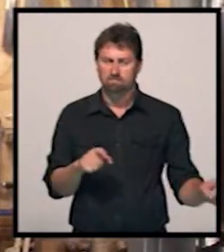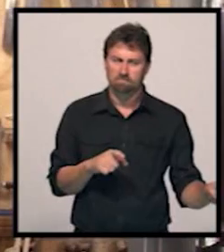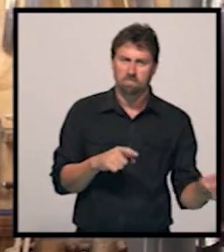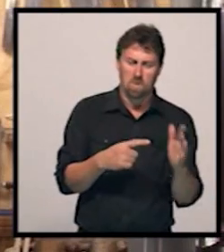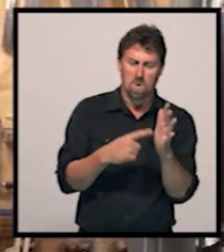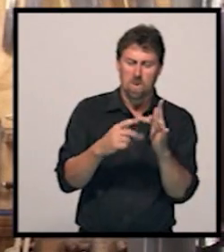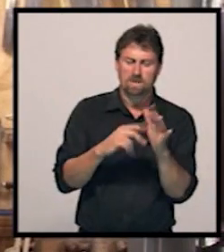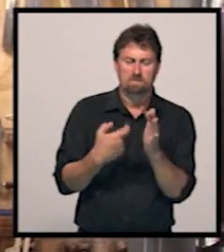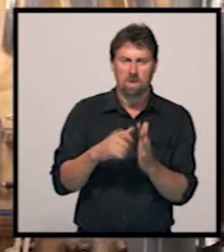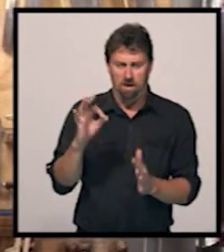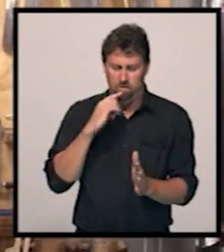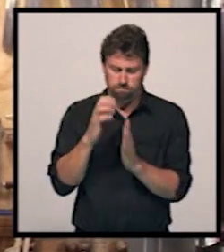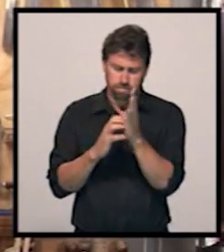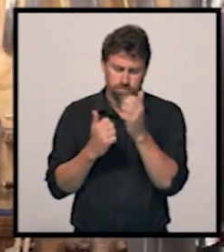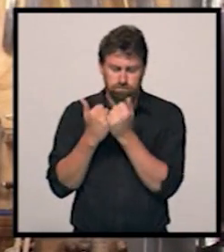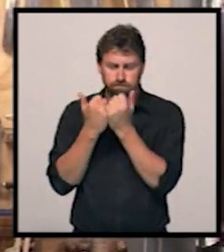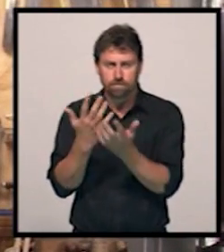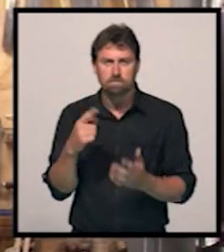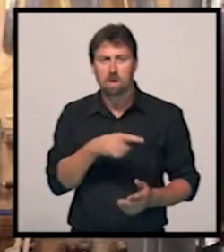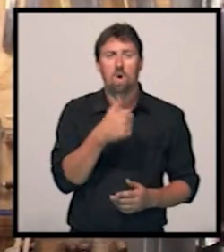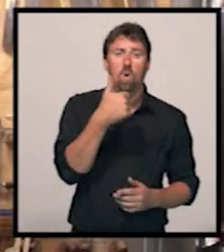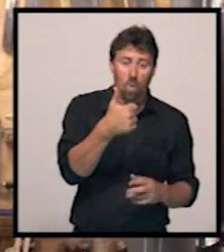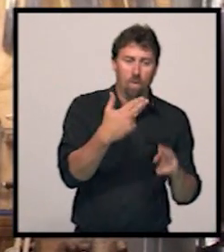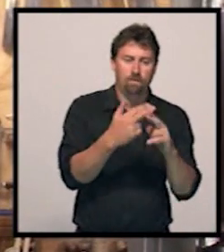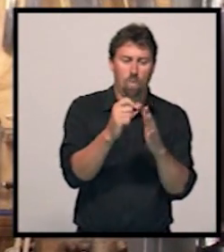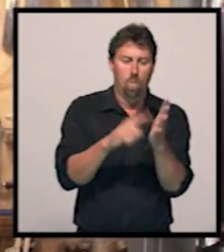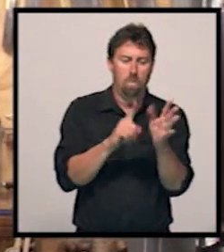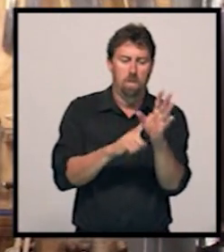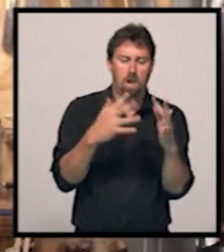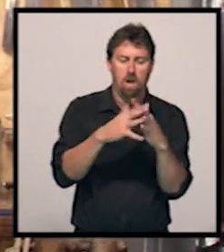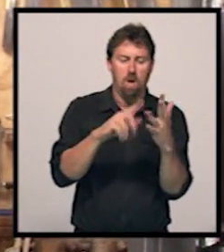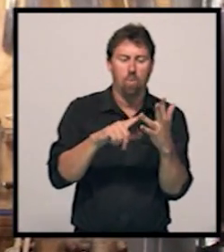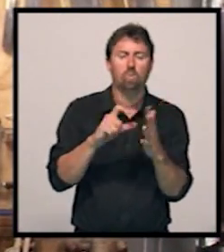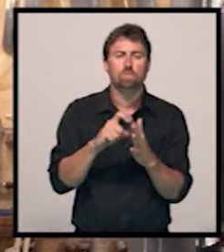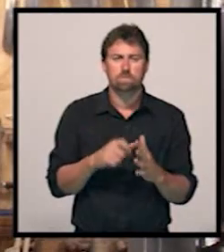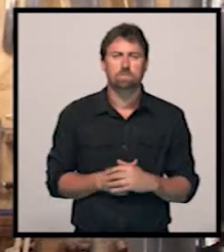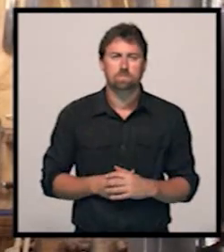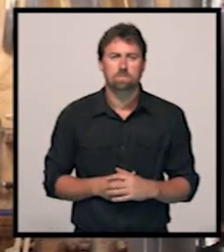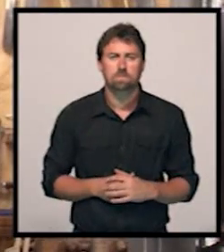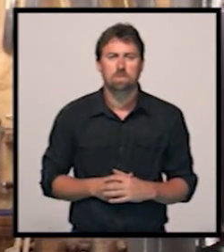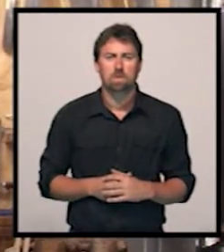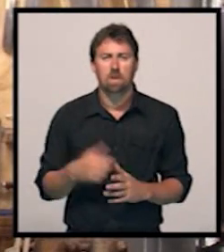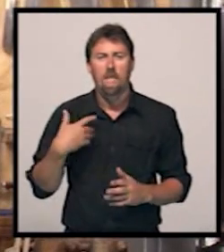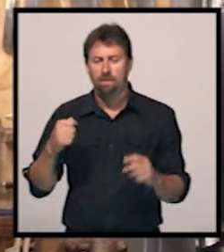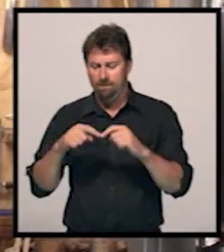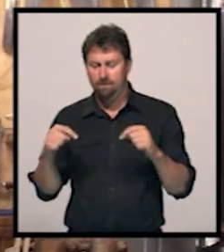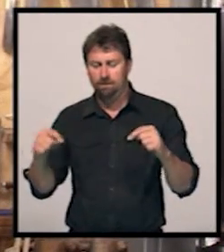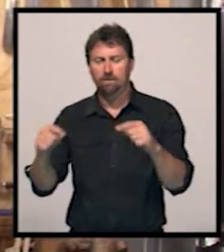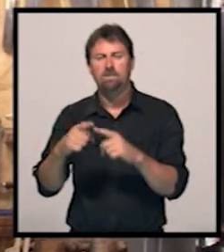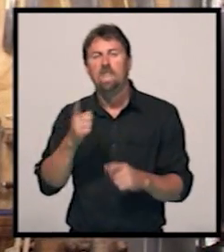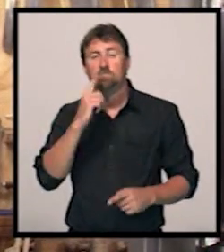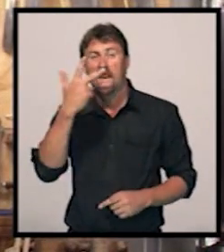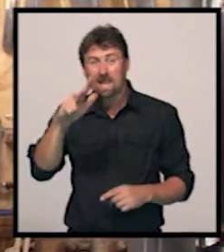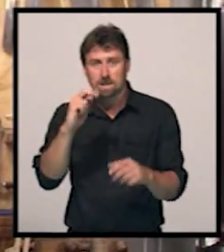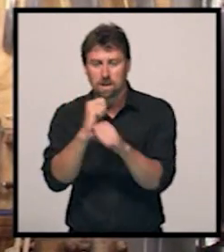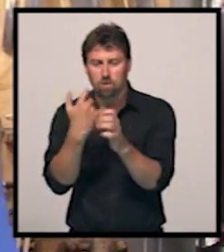timber one, but it's ideal for the plywood. So with the solid timber, I've got another board with 180 grit.